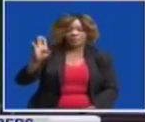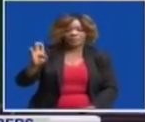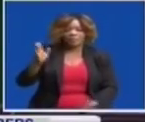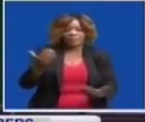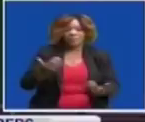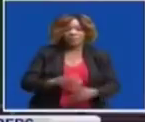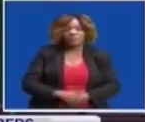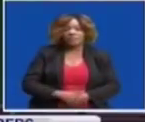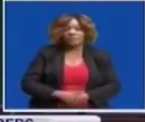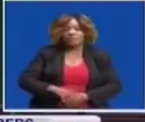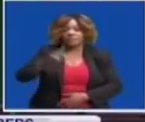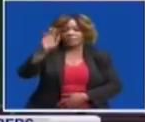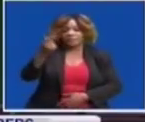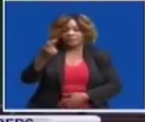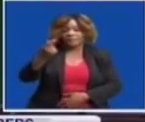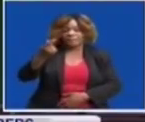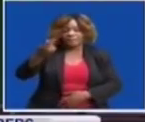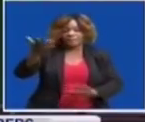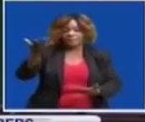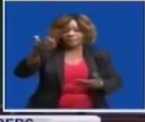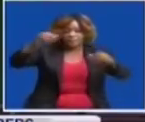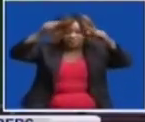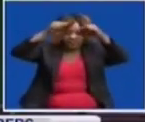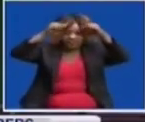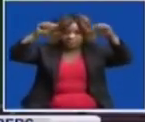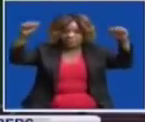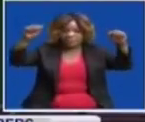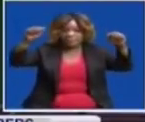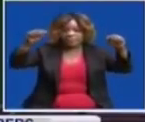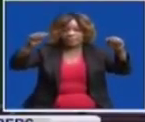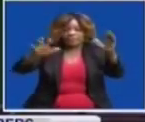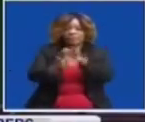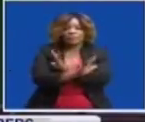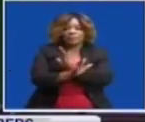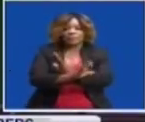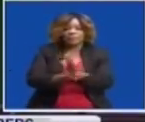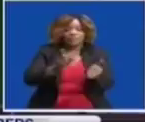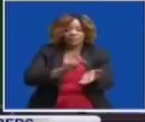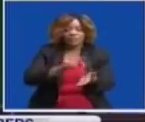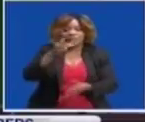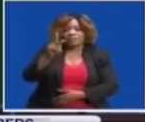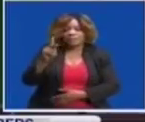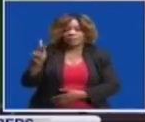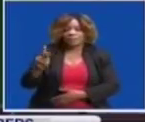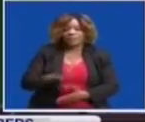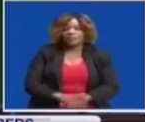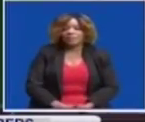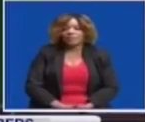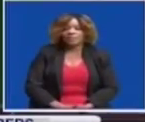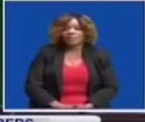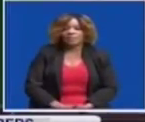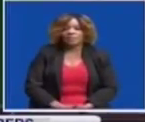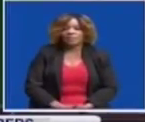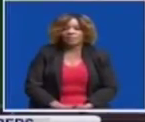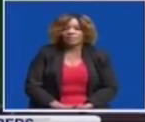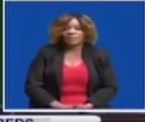and the first Republican President of Zambia, Dr. Kenneth Kaunda, for their